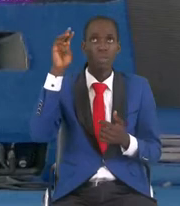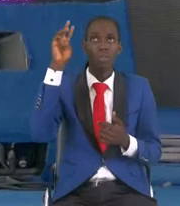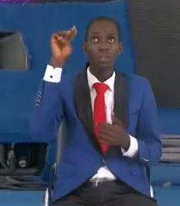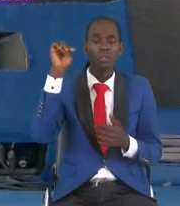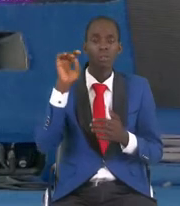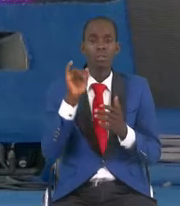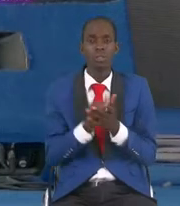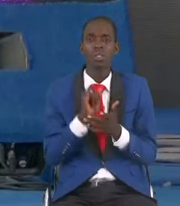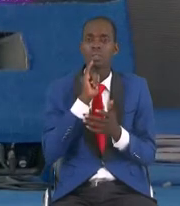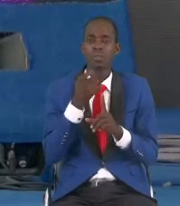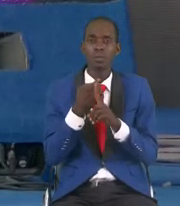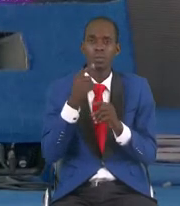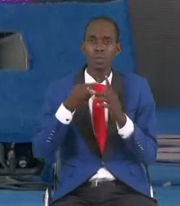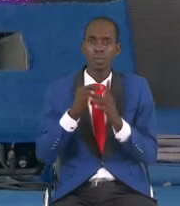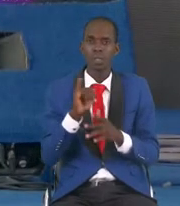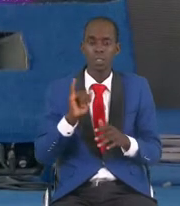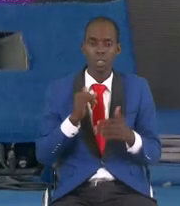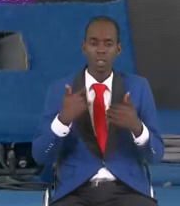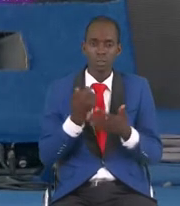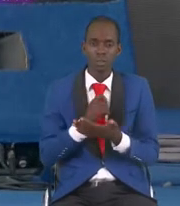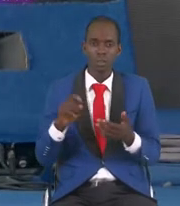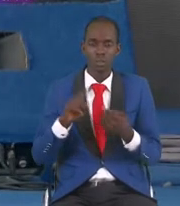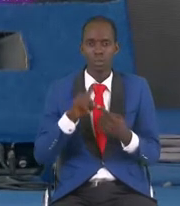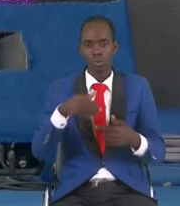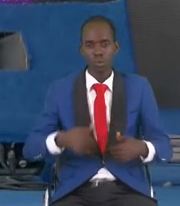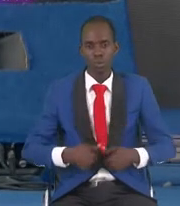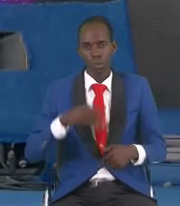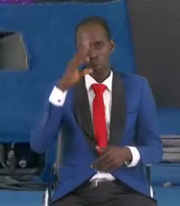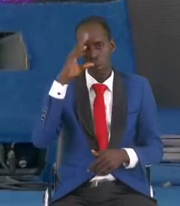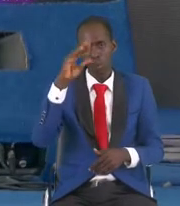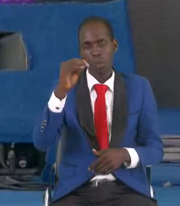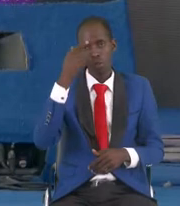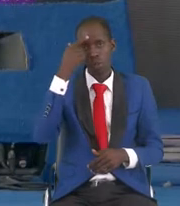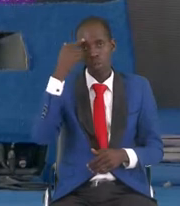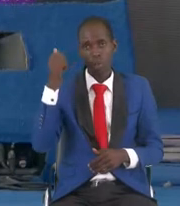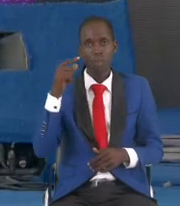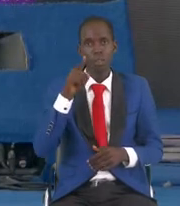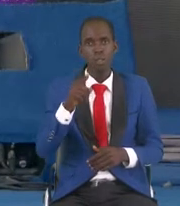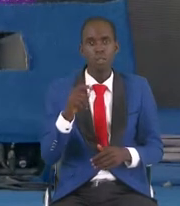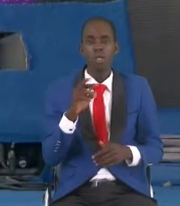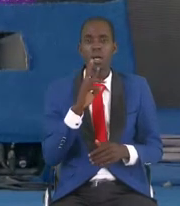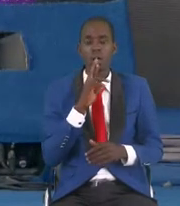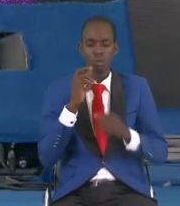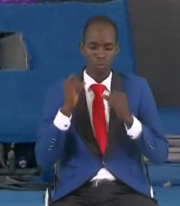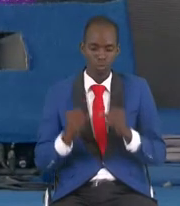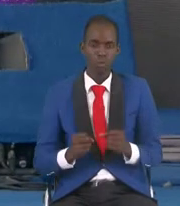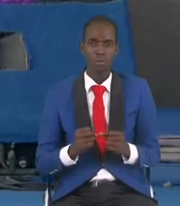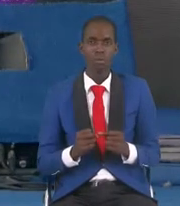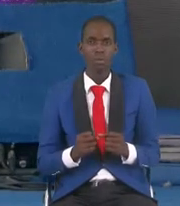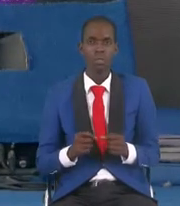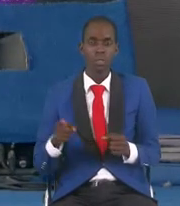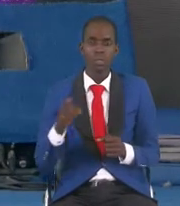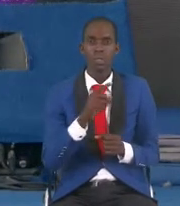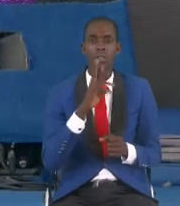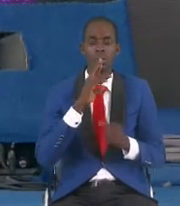the beginning. I have written unto you, young men, because ye are strong. Ye are